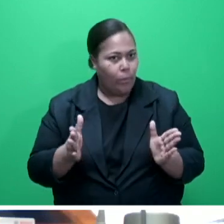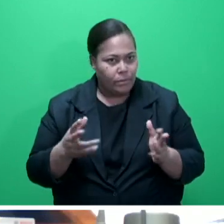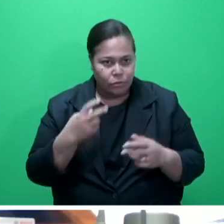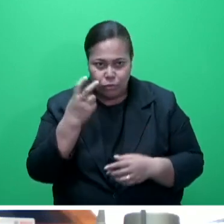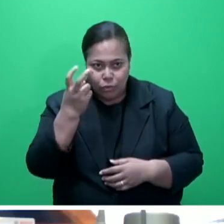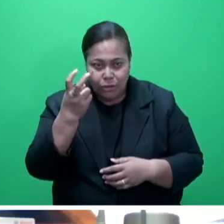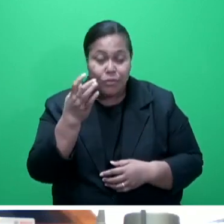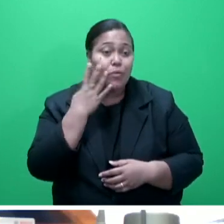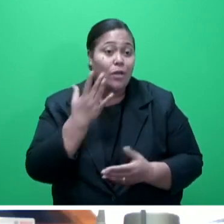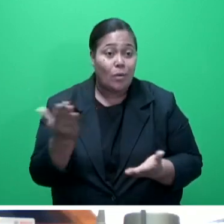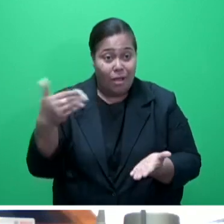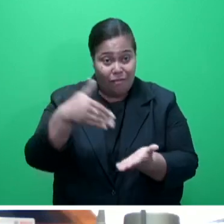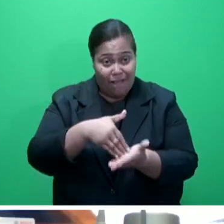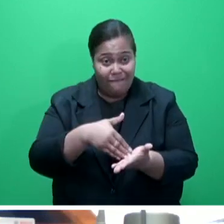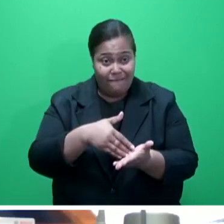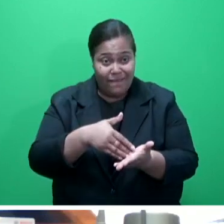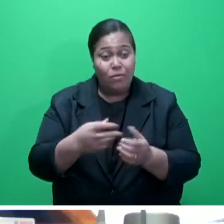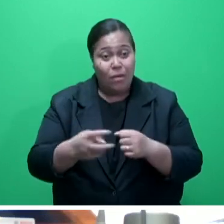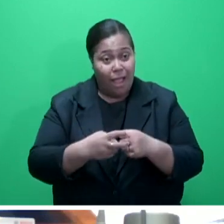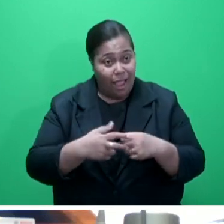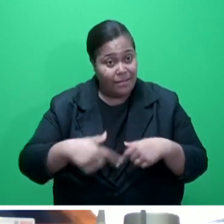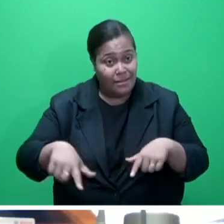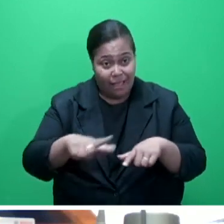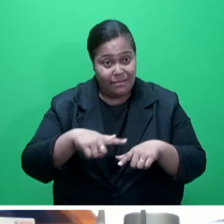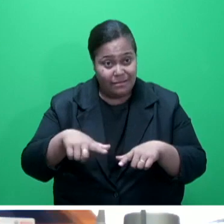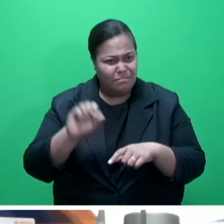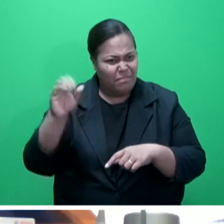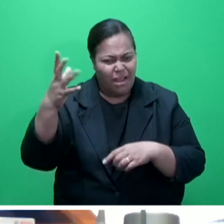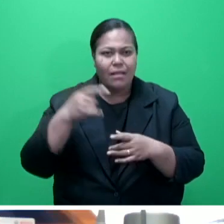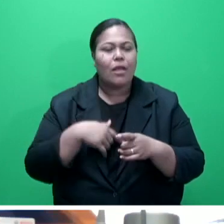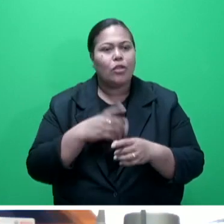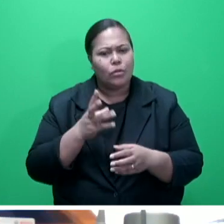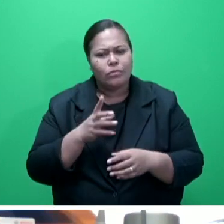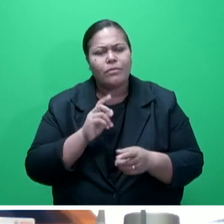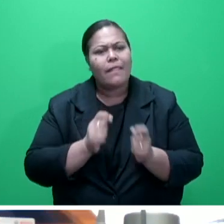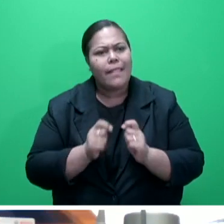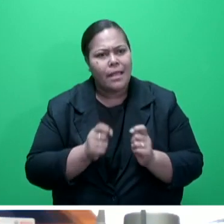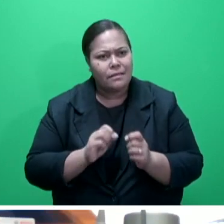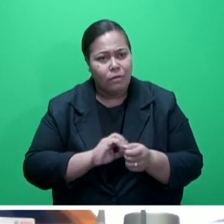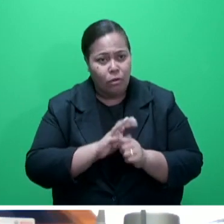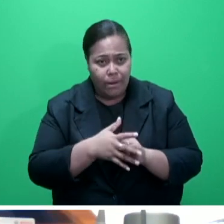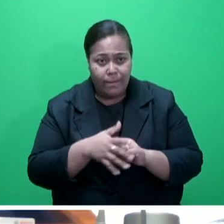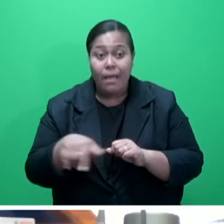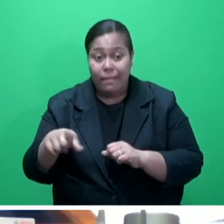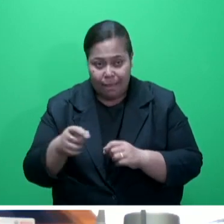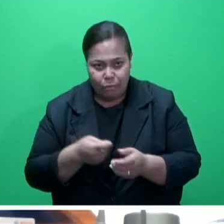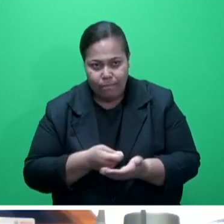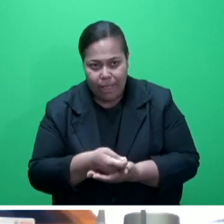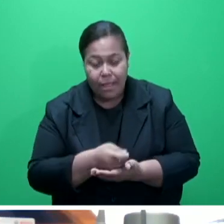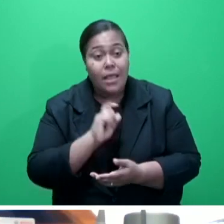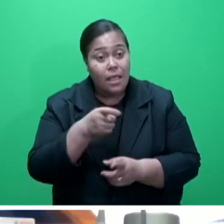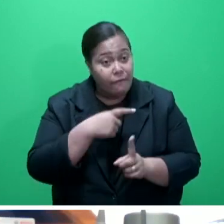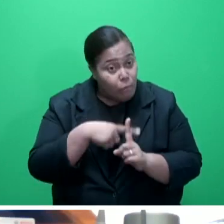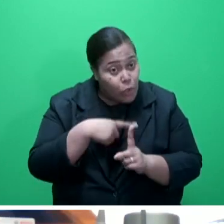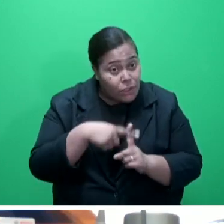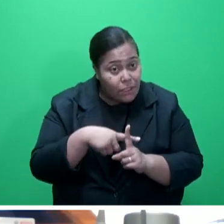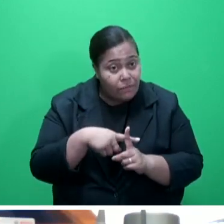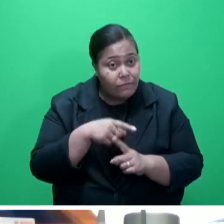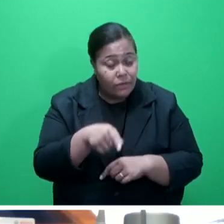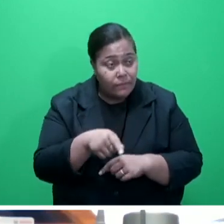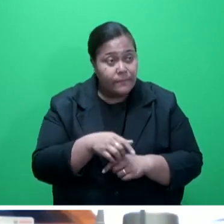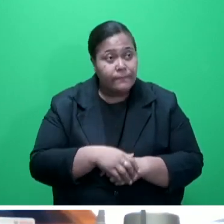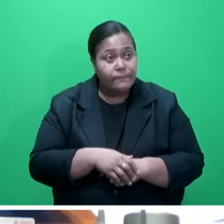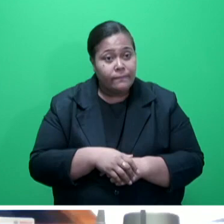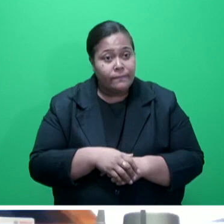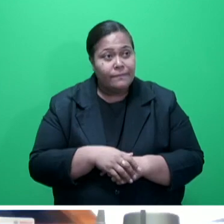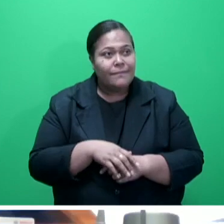a COVID-19 test, which they will pay for, and that if you are positive, they're still working out about